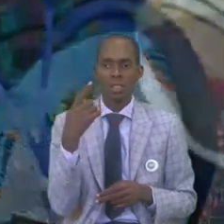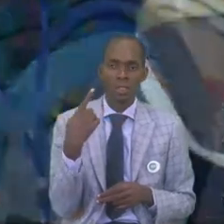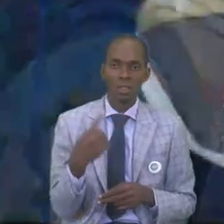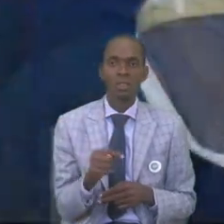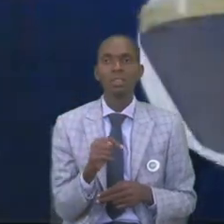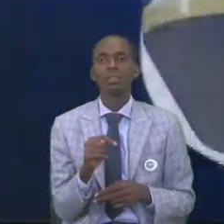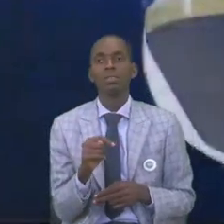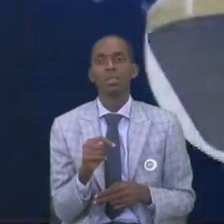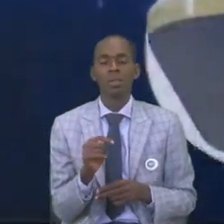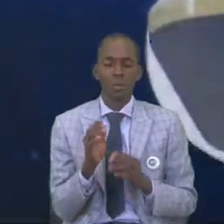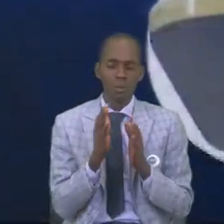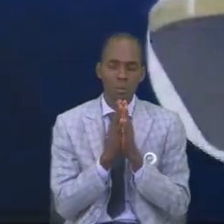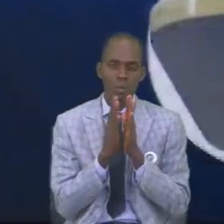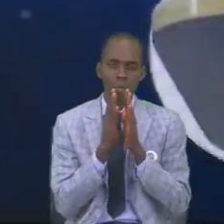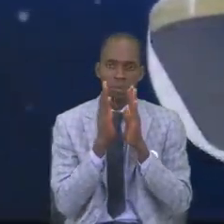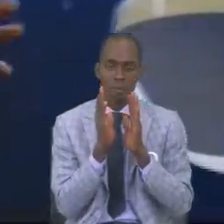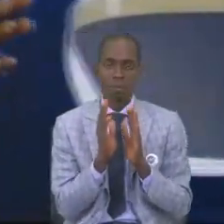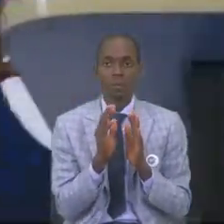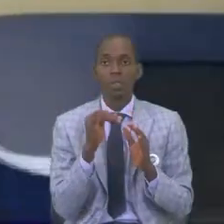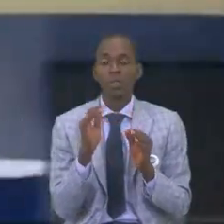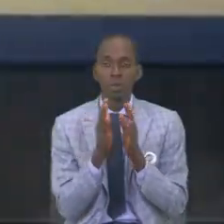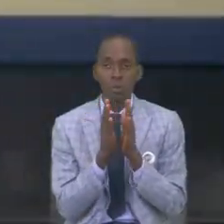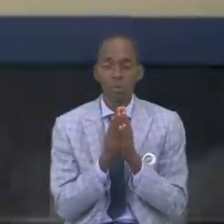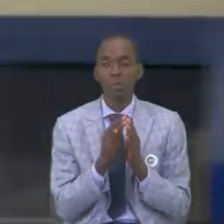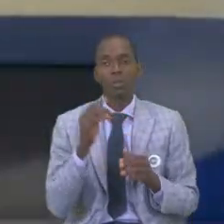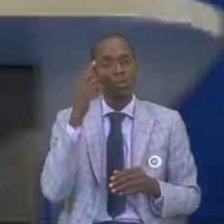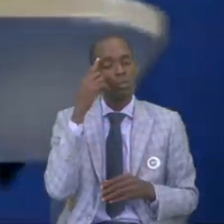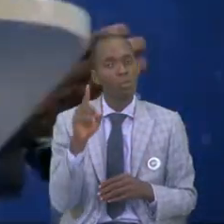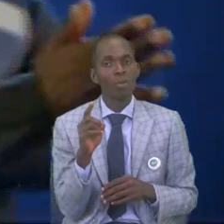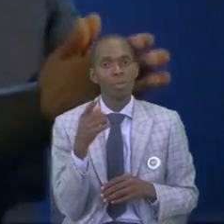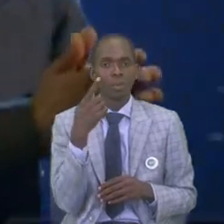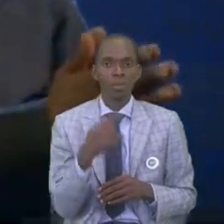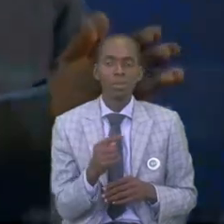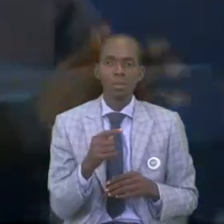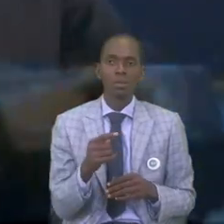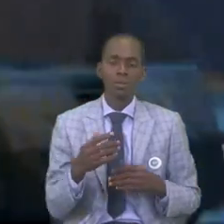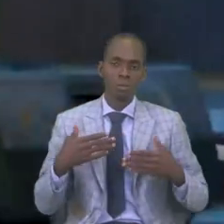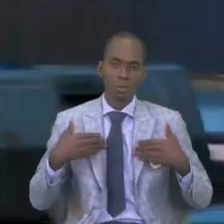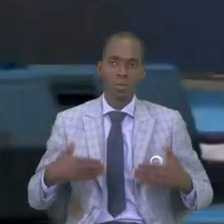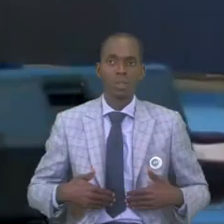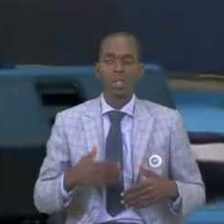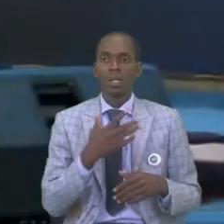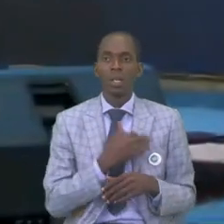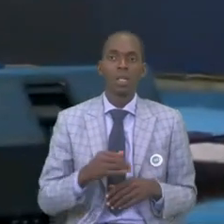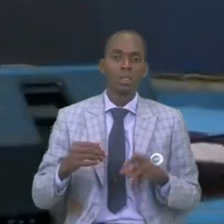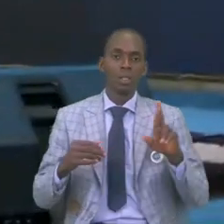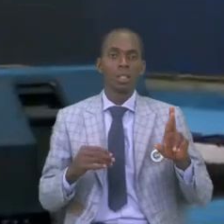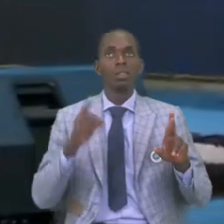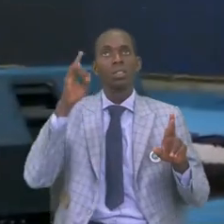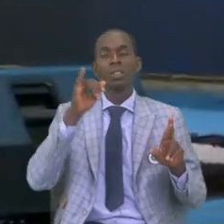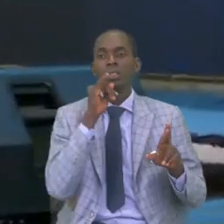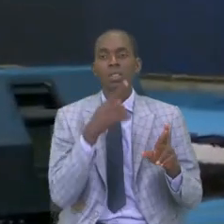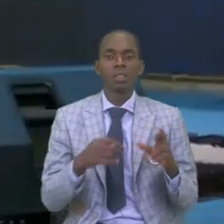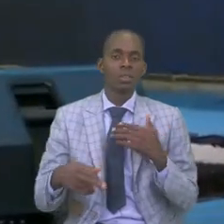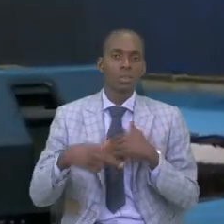intercessor for the believer and for the body. He is the restorer of all things for the